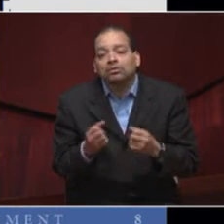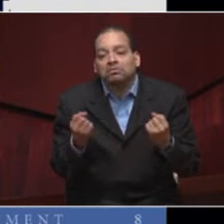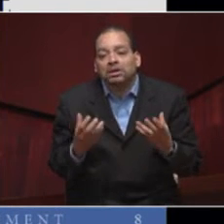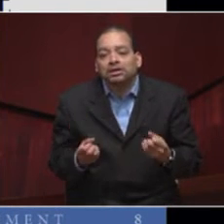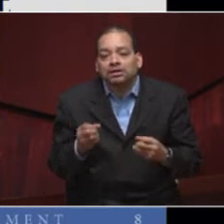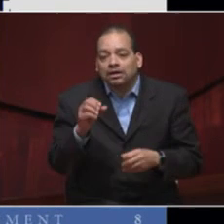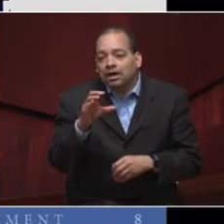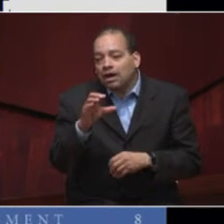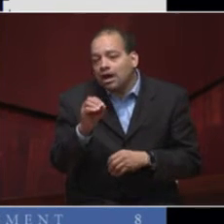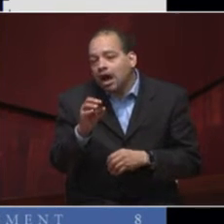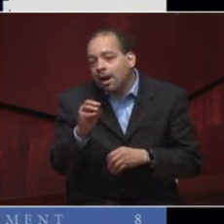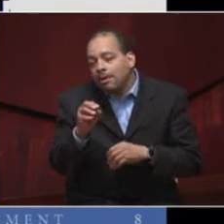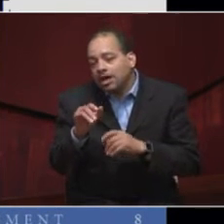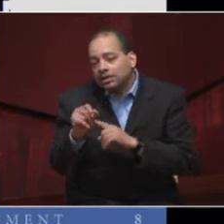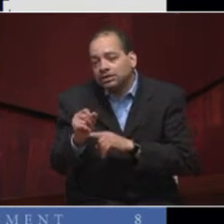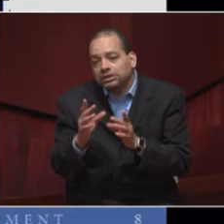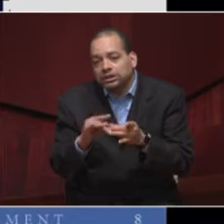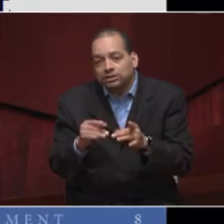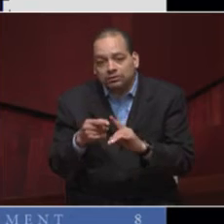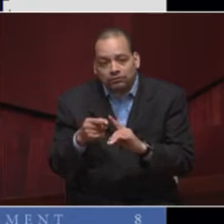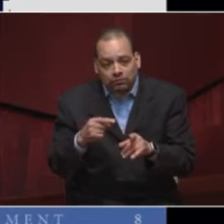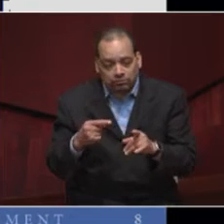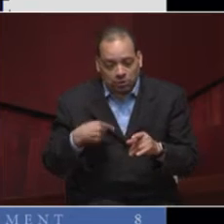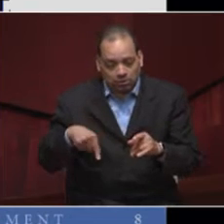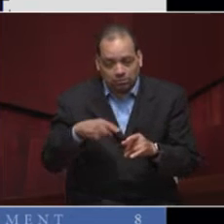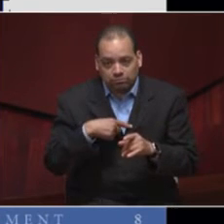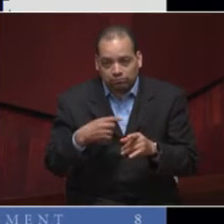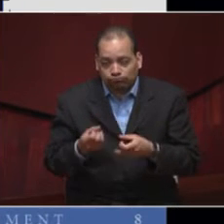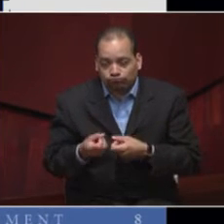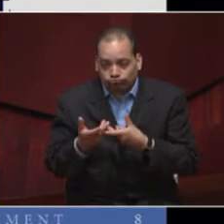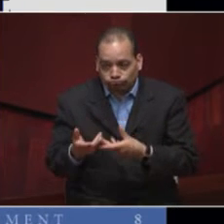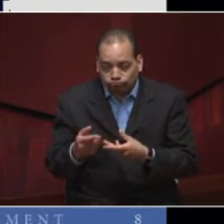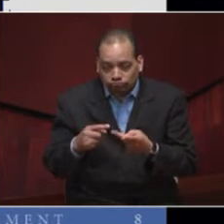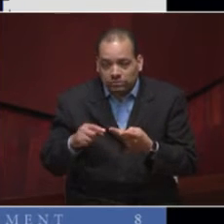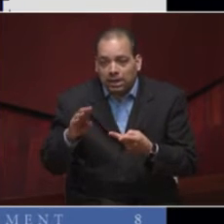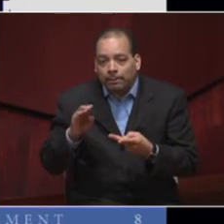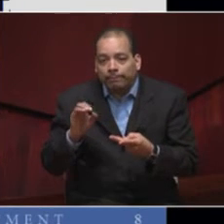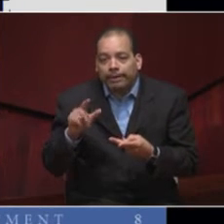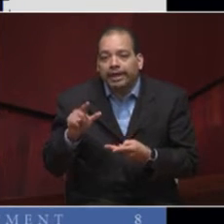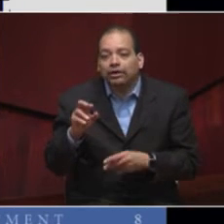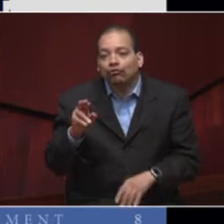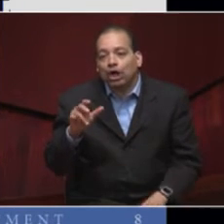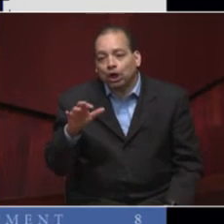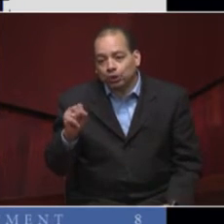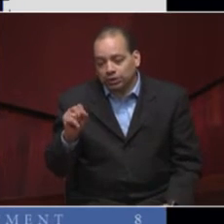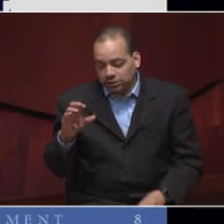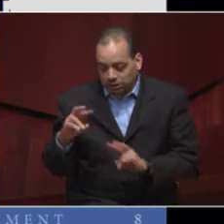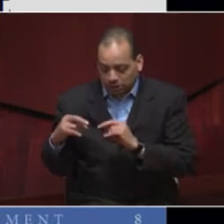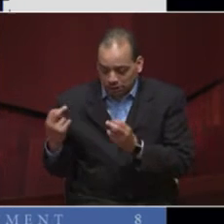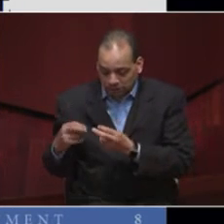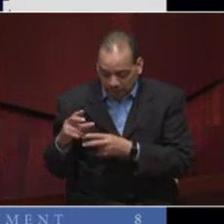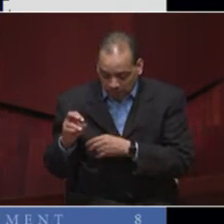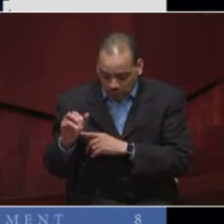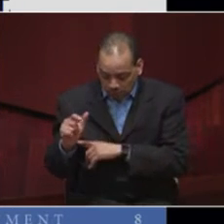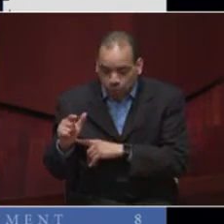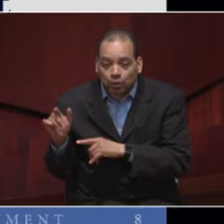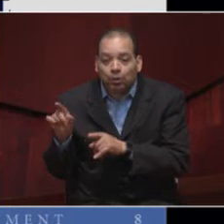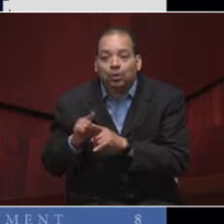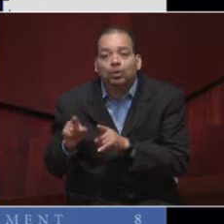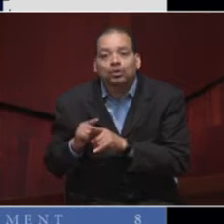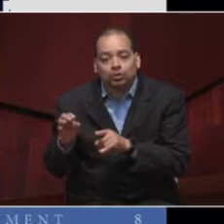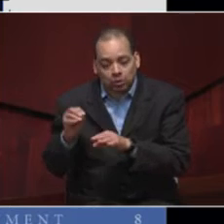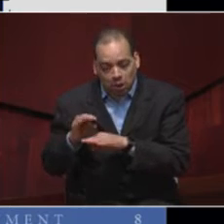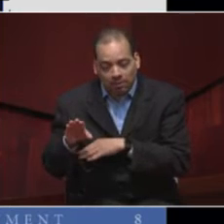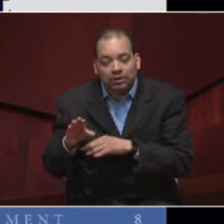us, from the Federal Records Management, Federal Records Council provided a bunch of comments, and they took a lot of those comments into the